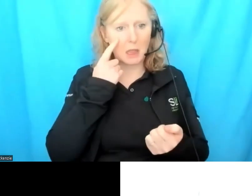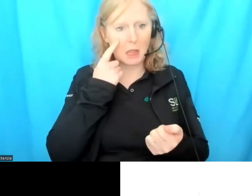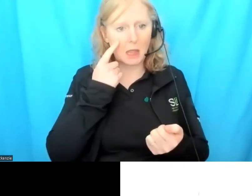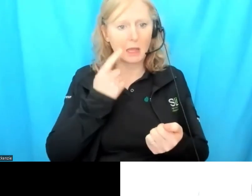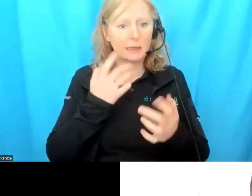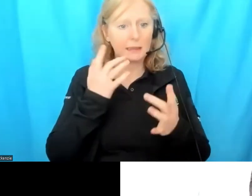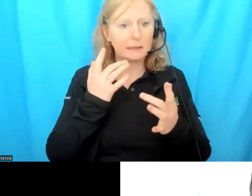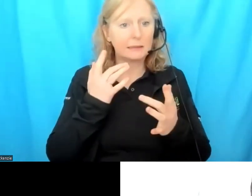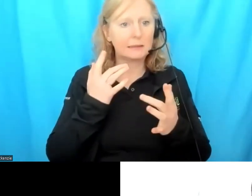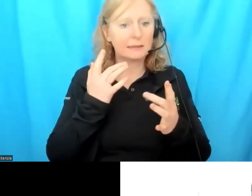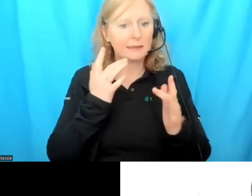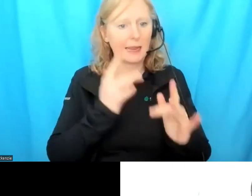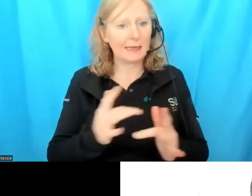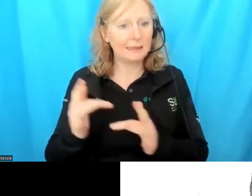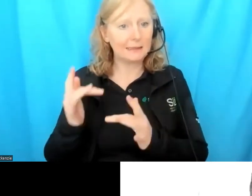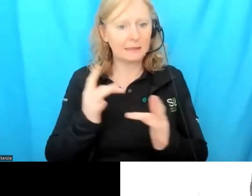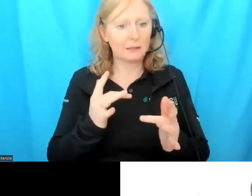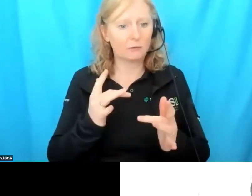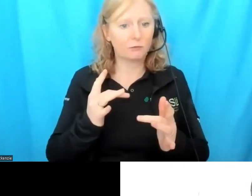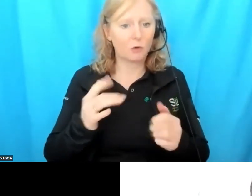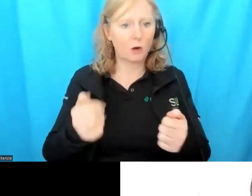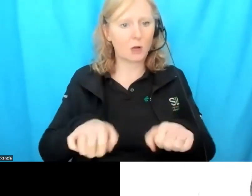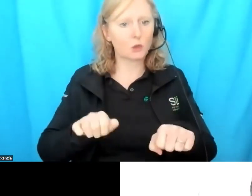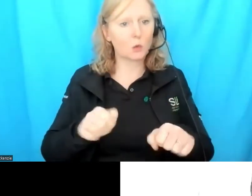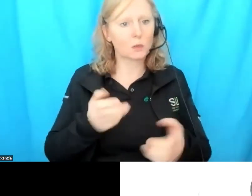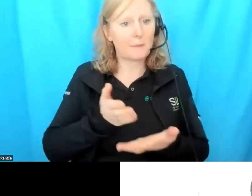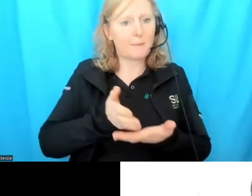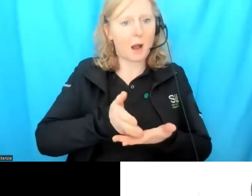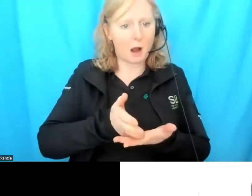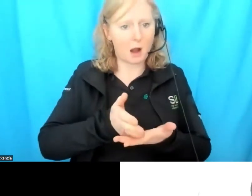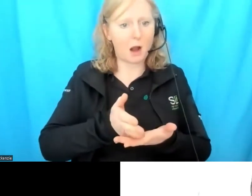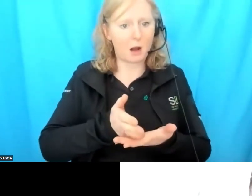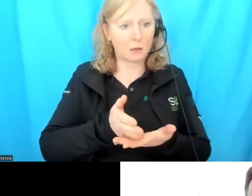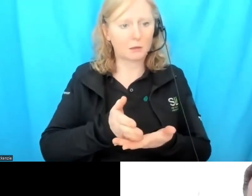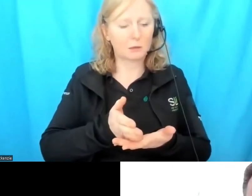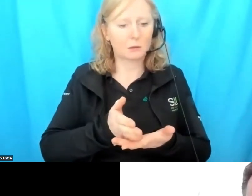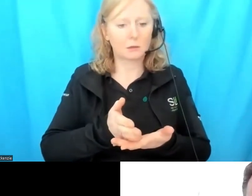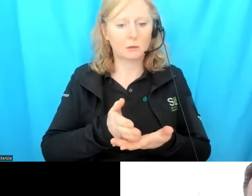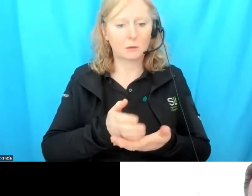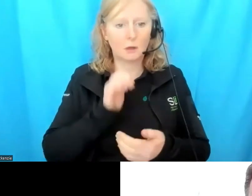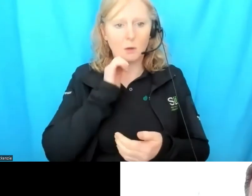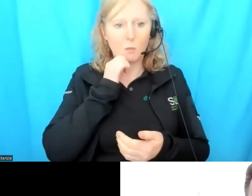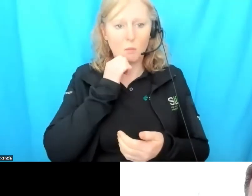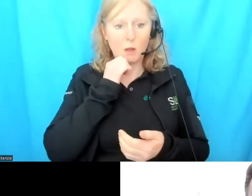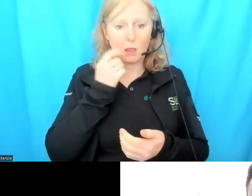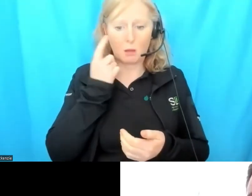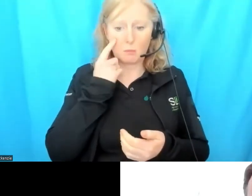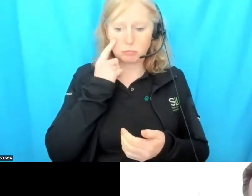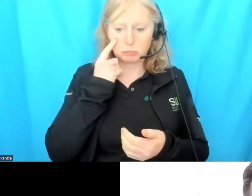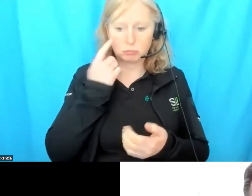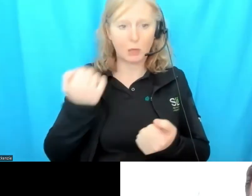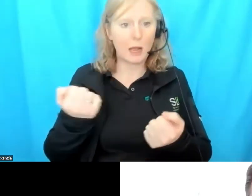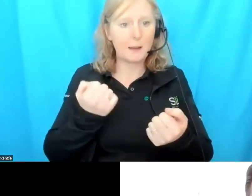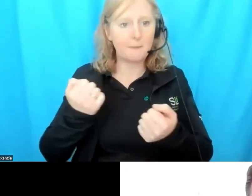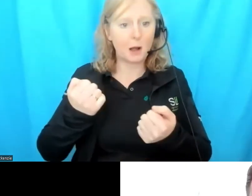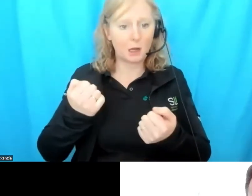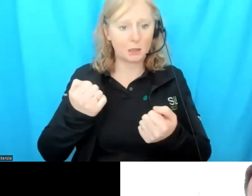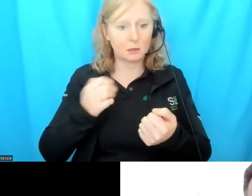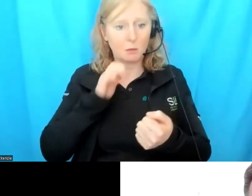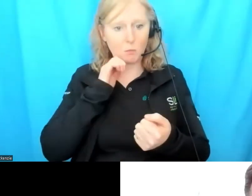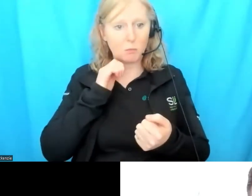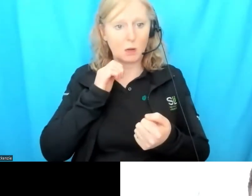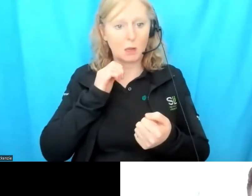scooter. We will assist in terms of getting a bus out to a location if it's your home